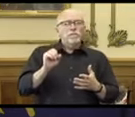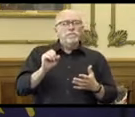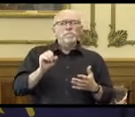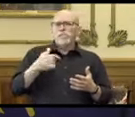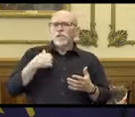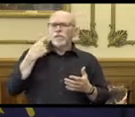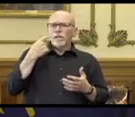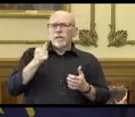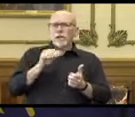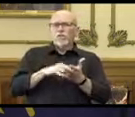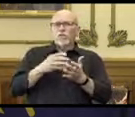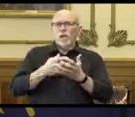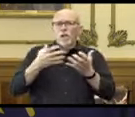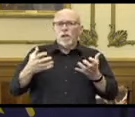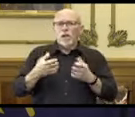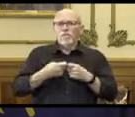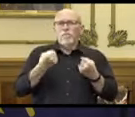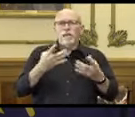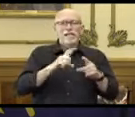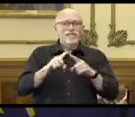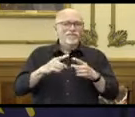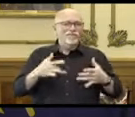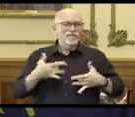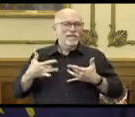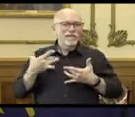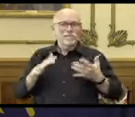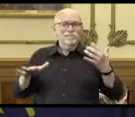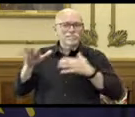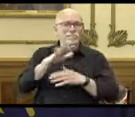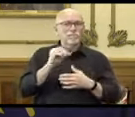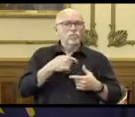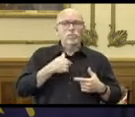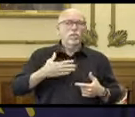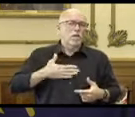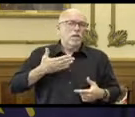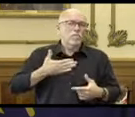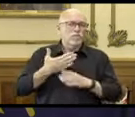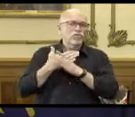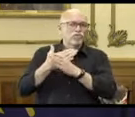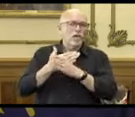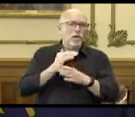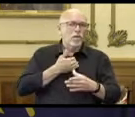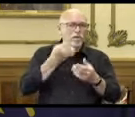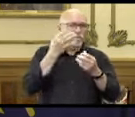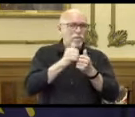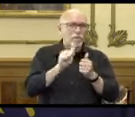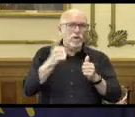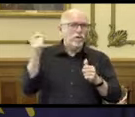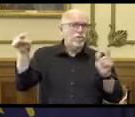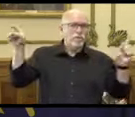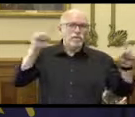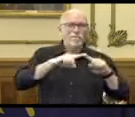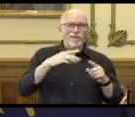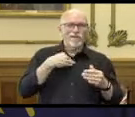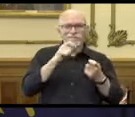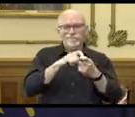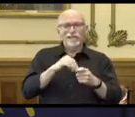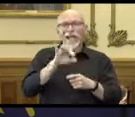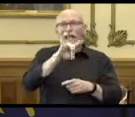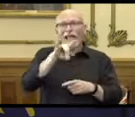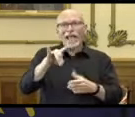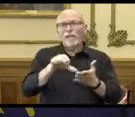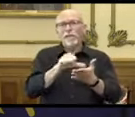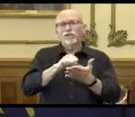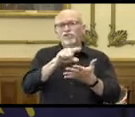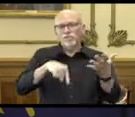I think they could learn a lot from a lot of different events, and we'll be happy to share that information, but it's all detailed in 88 plus